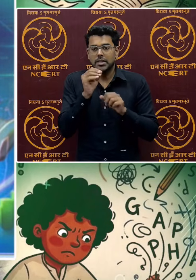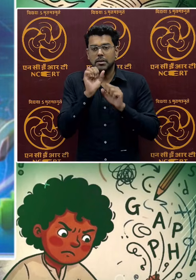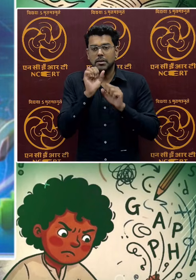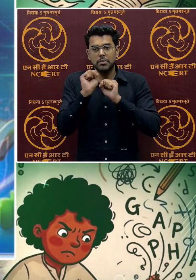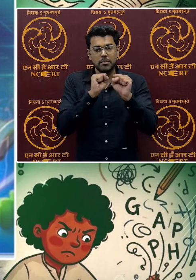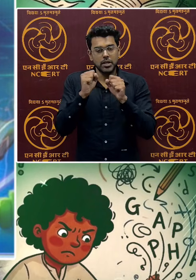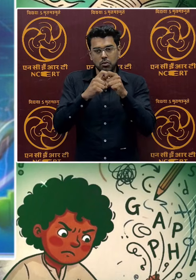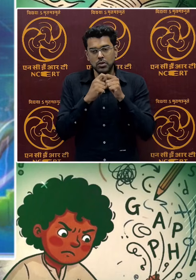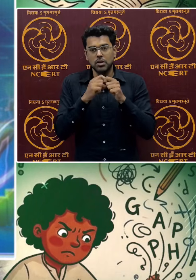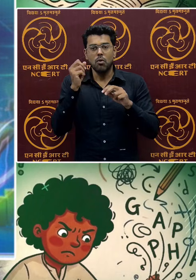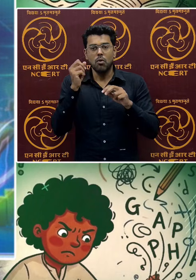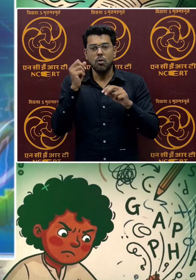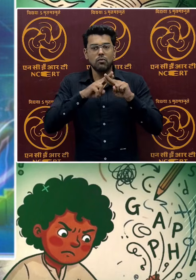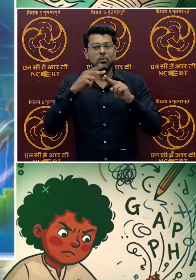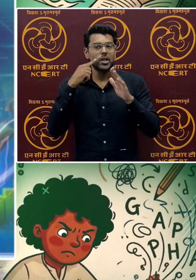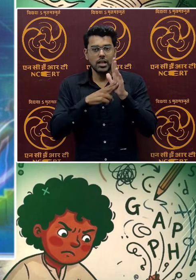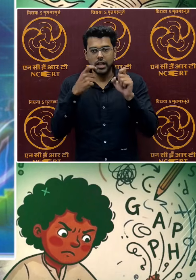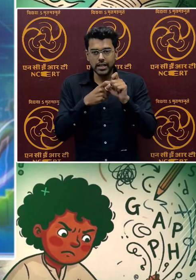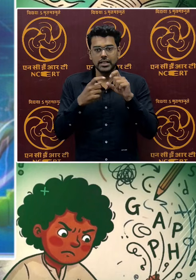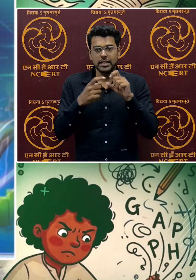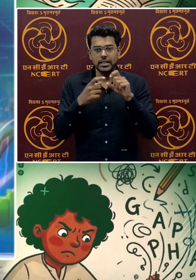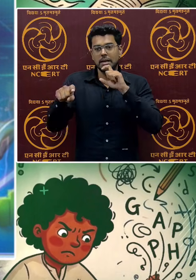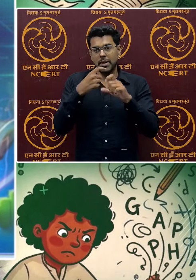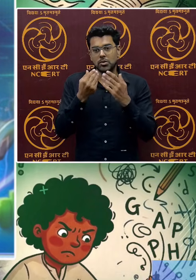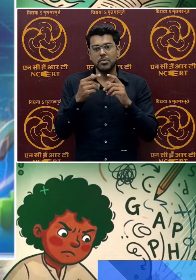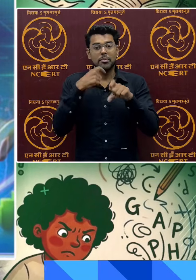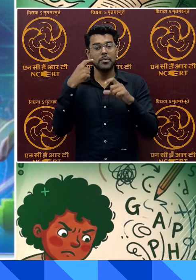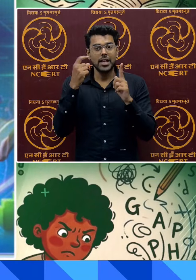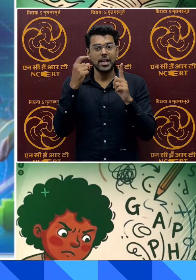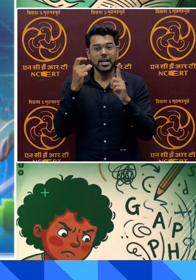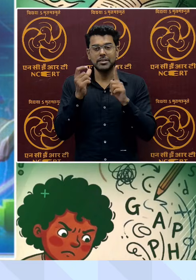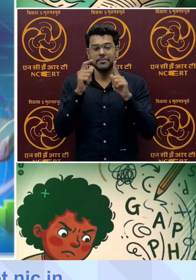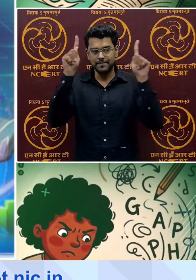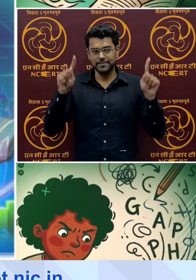those questions offline on our email ID, which is